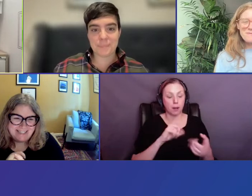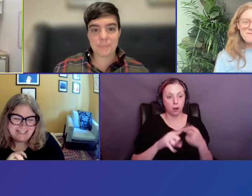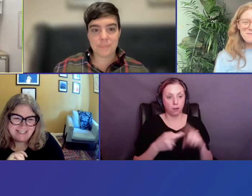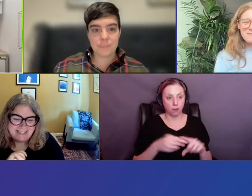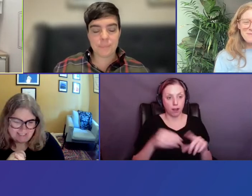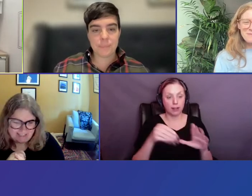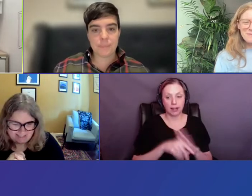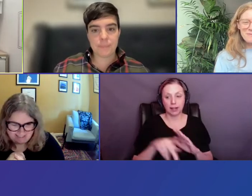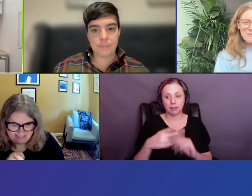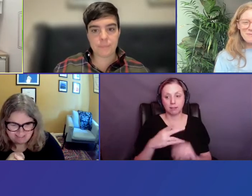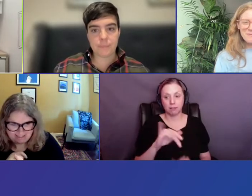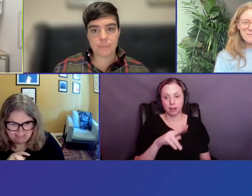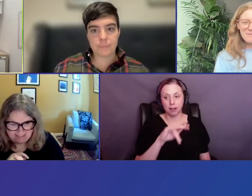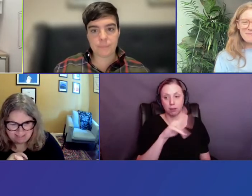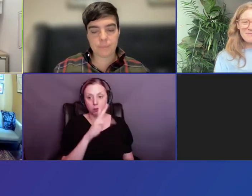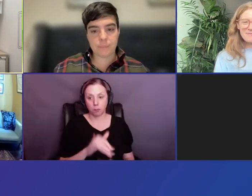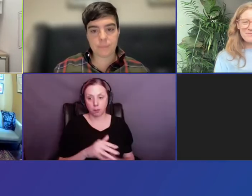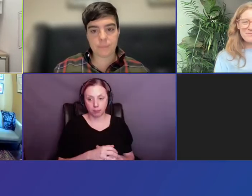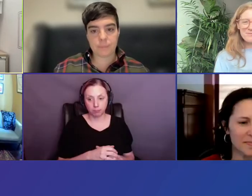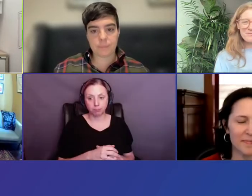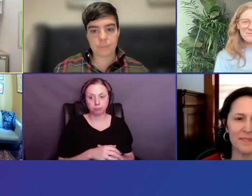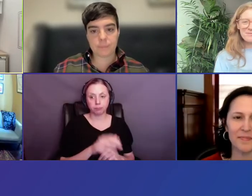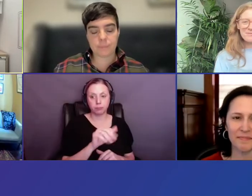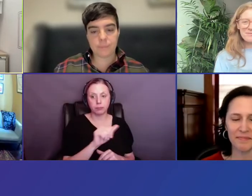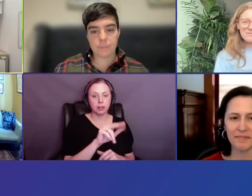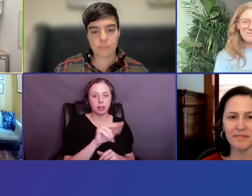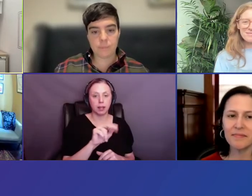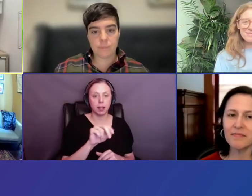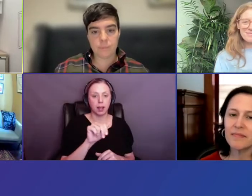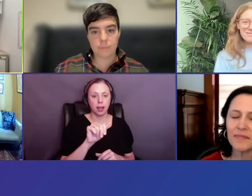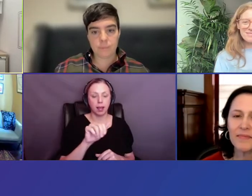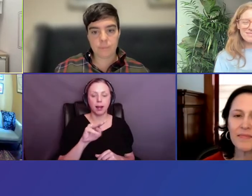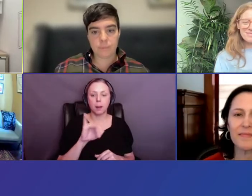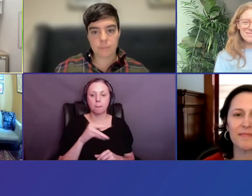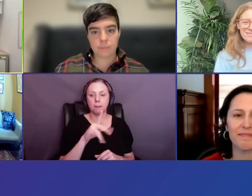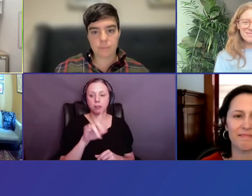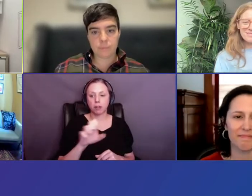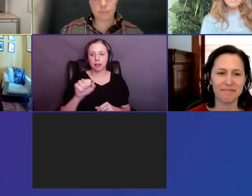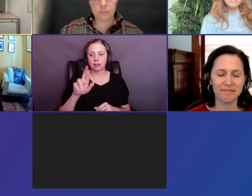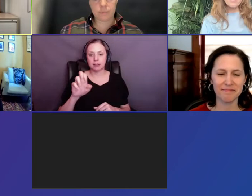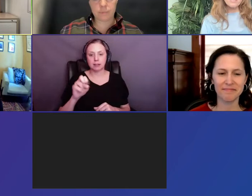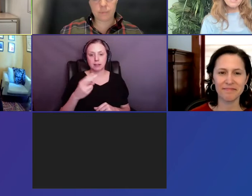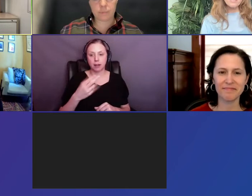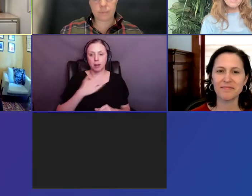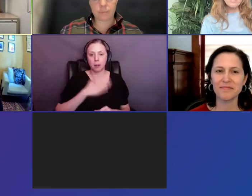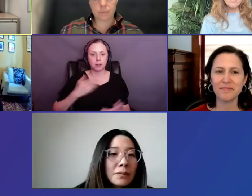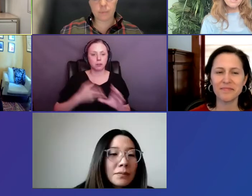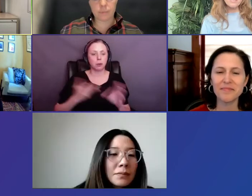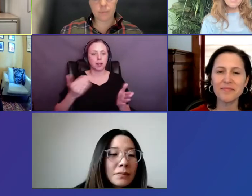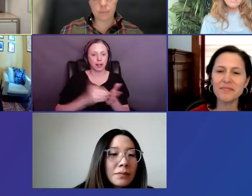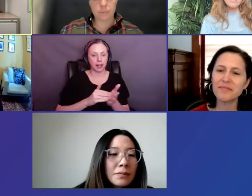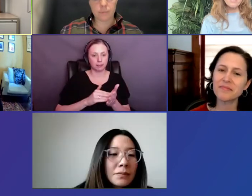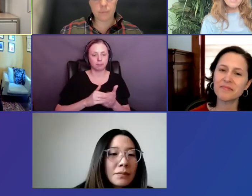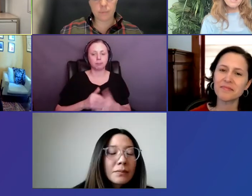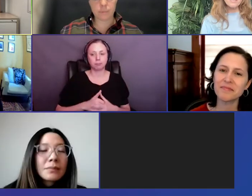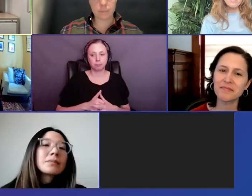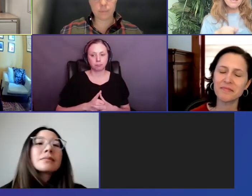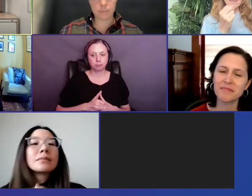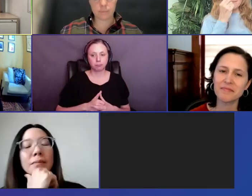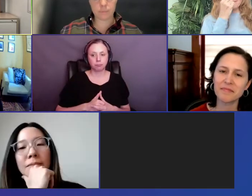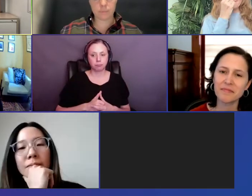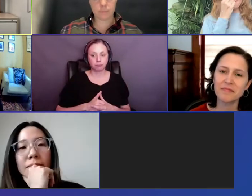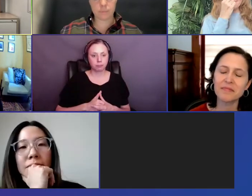conversation. So Anna, Michelle, Sarah, can you join us again? And I want to